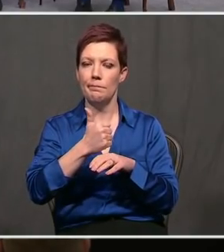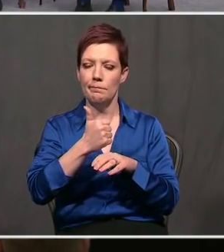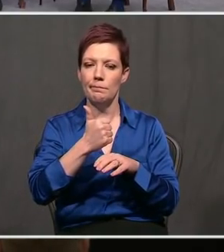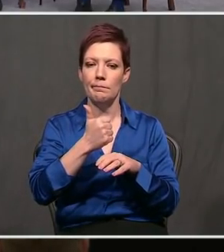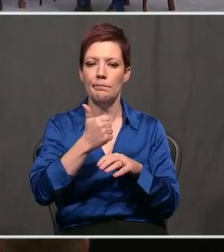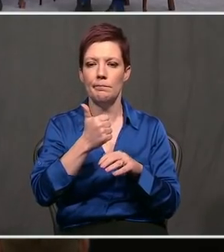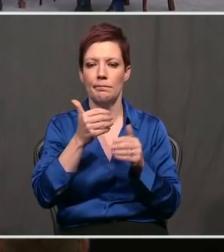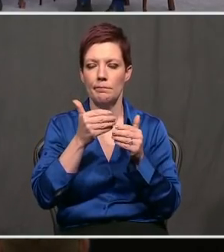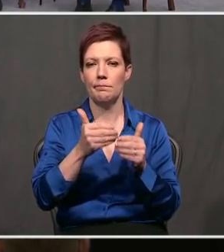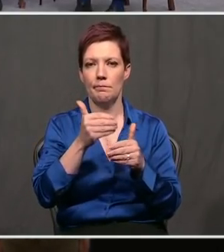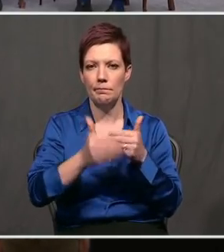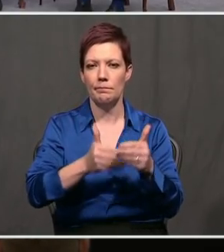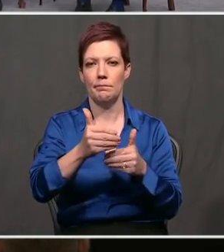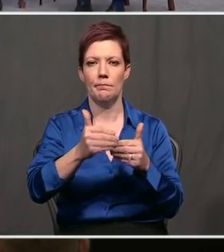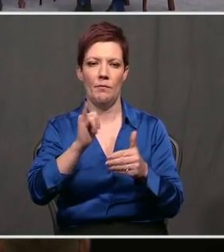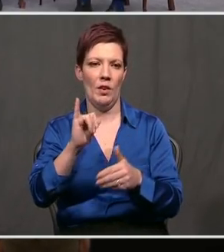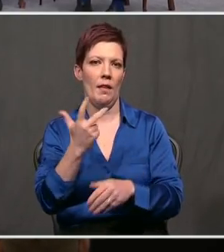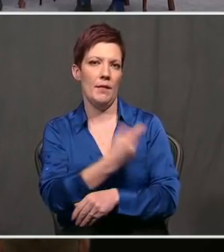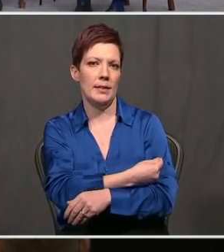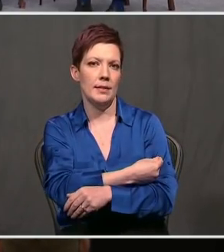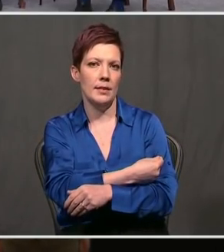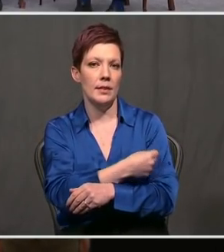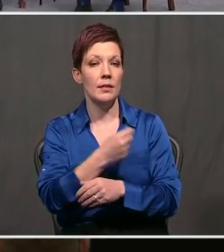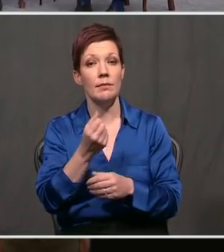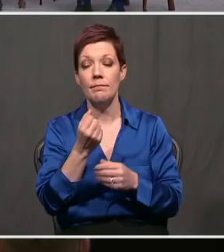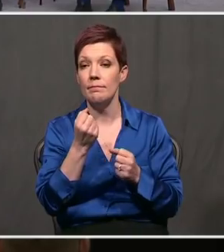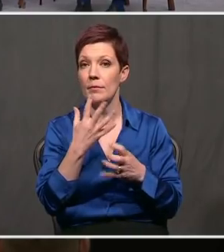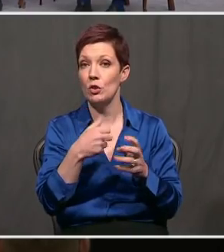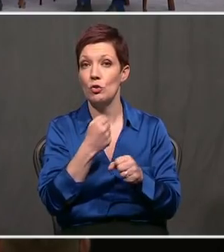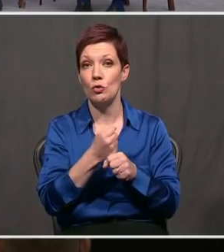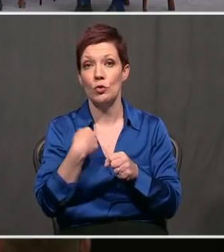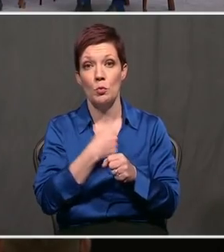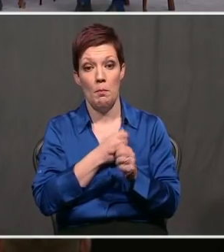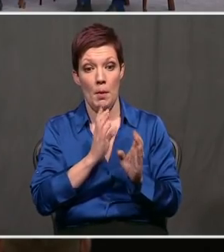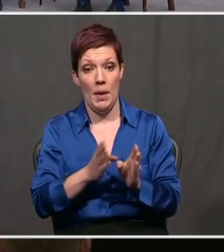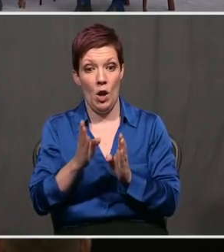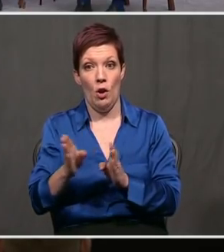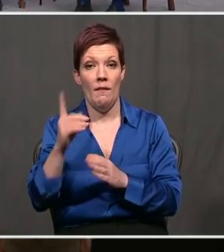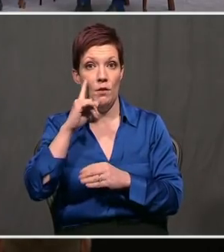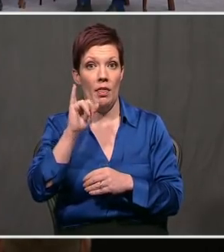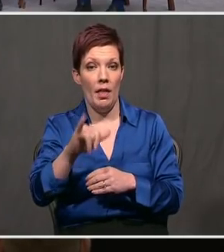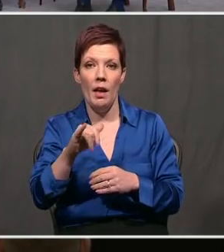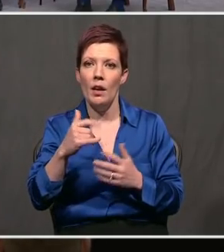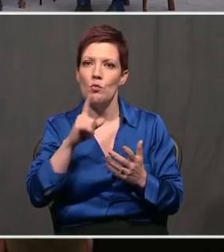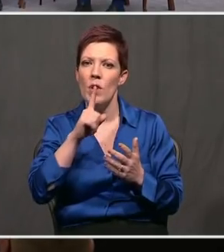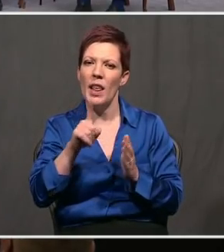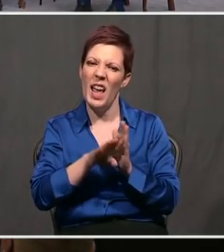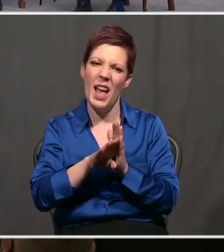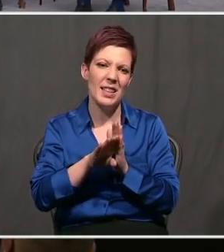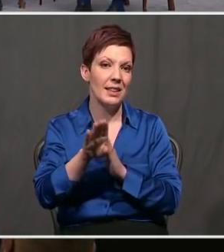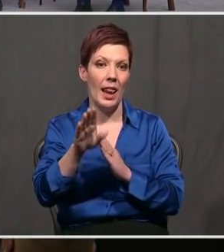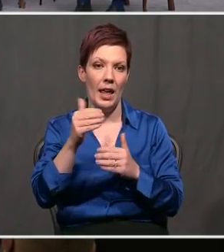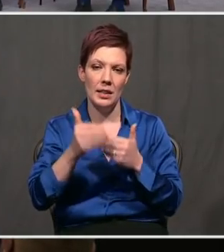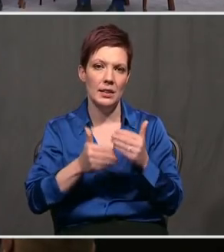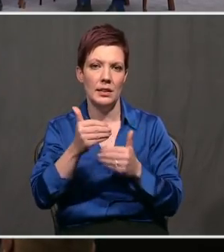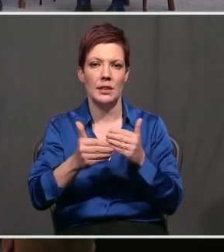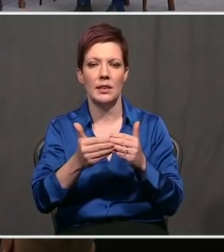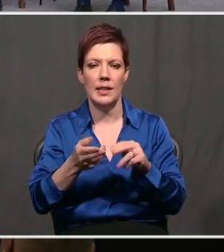a few years, we've been preparing for it. We have escalated that preparation this year.